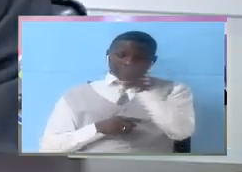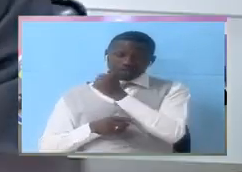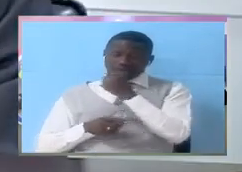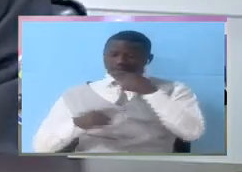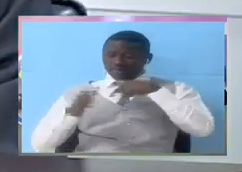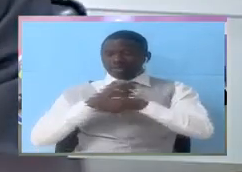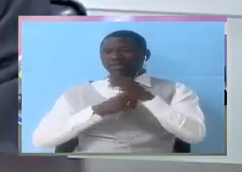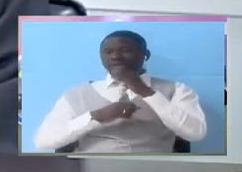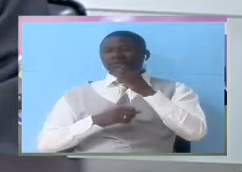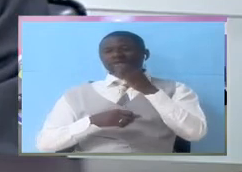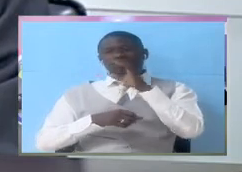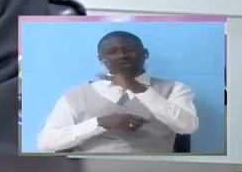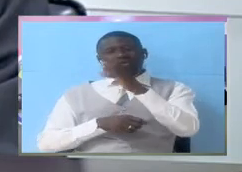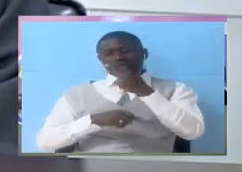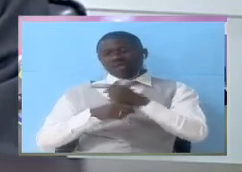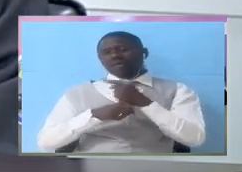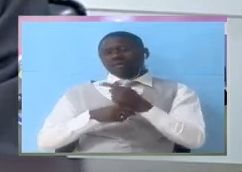Yes. And